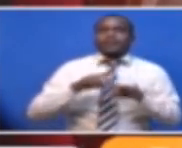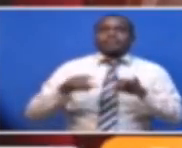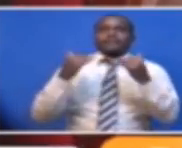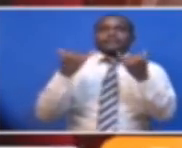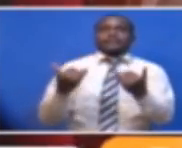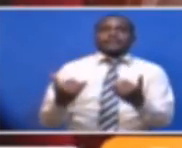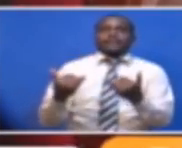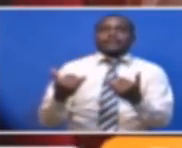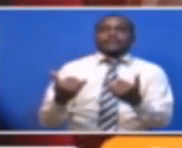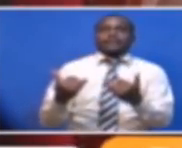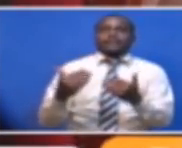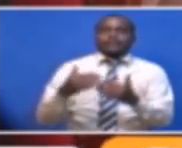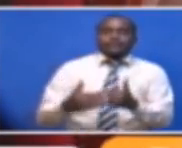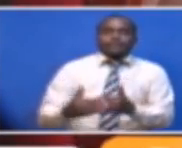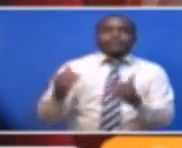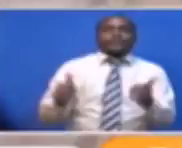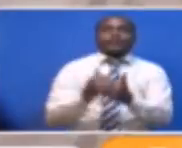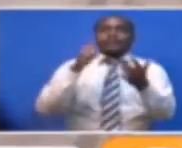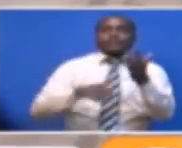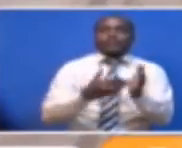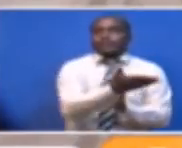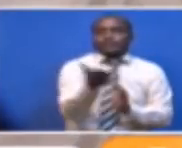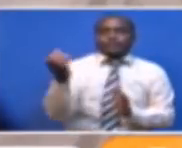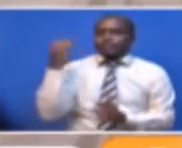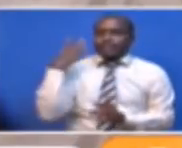yale yalifanyika si mnajua?